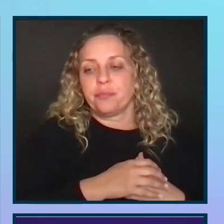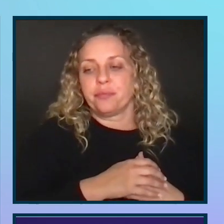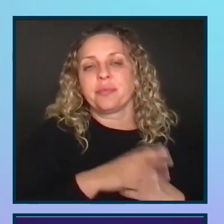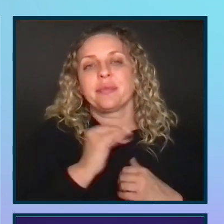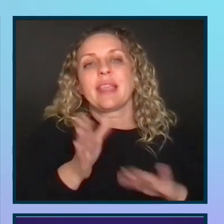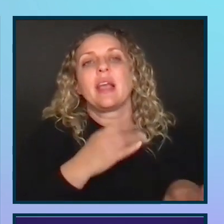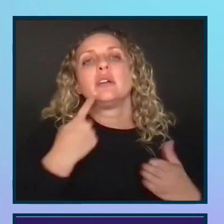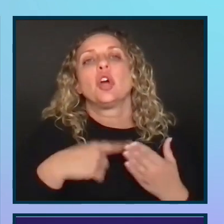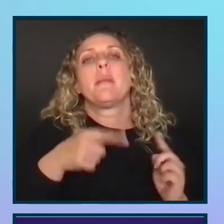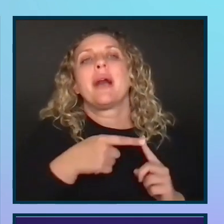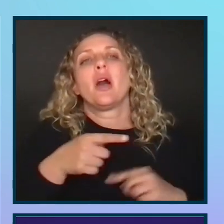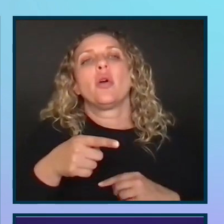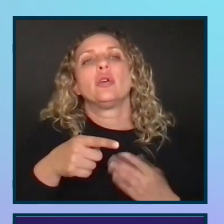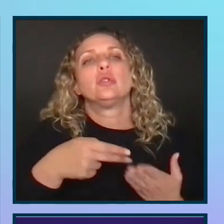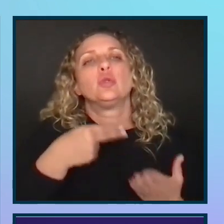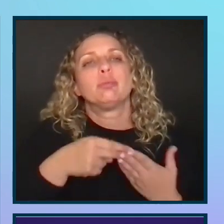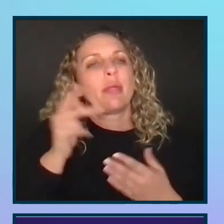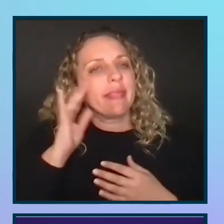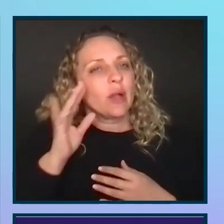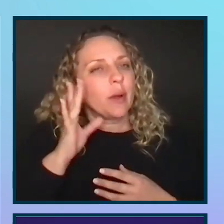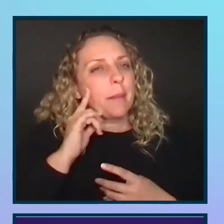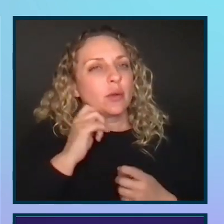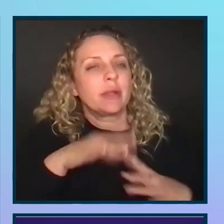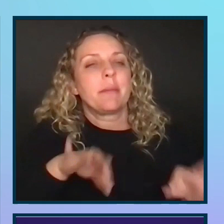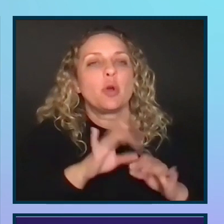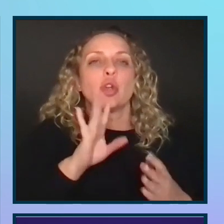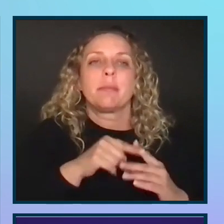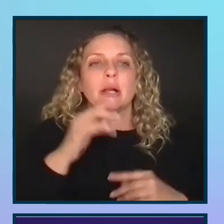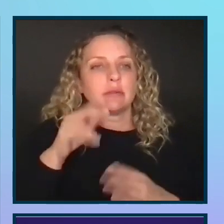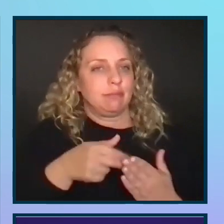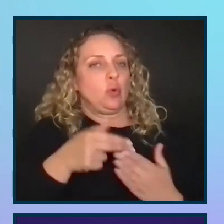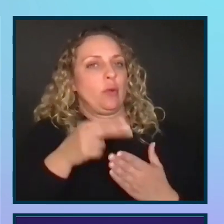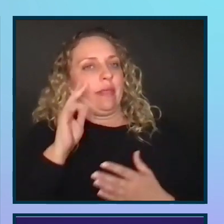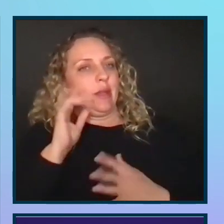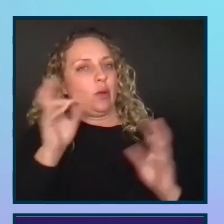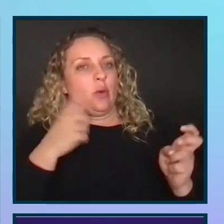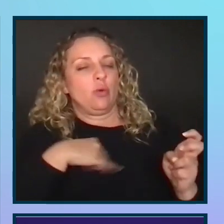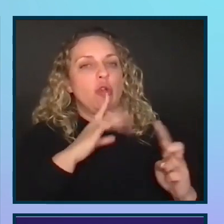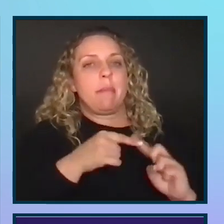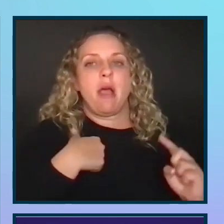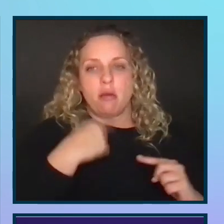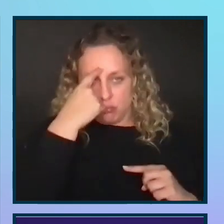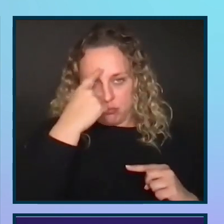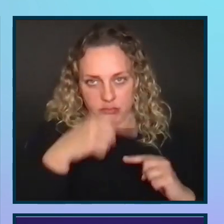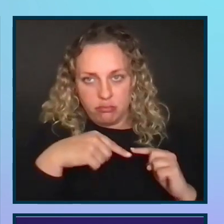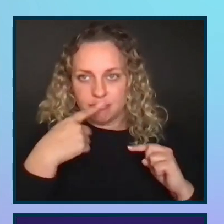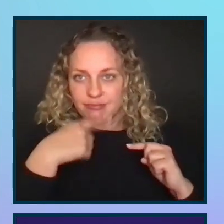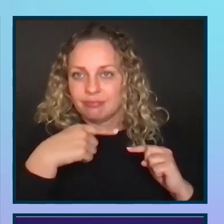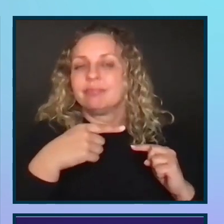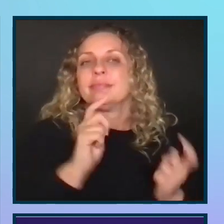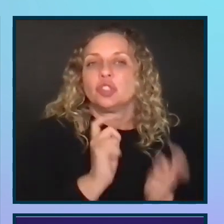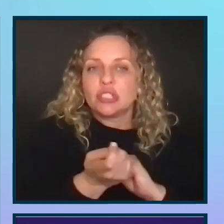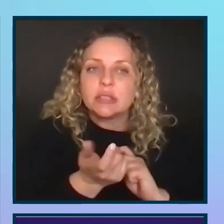And let's talk about spoon theory, because it's really important to talk about spoon theory when we think about the way our brains change